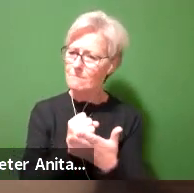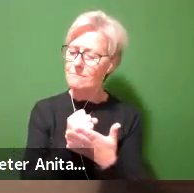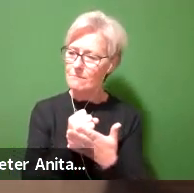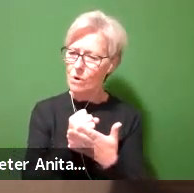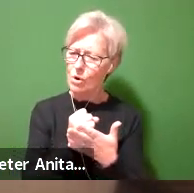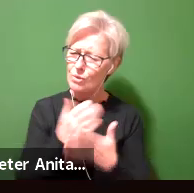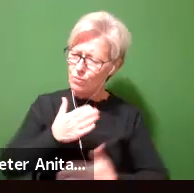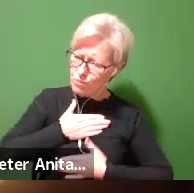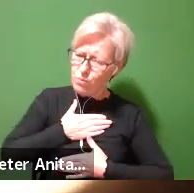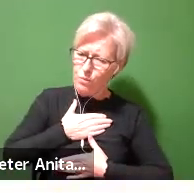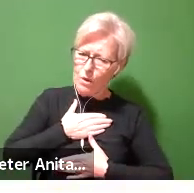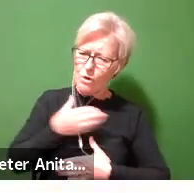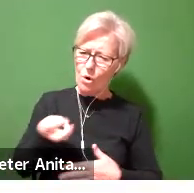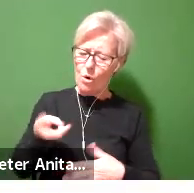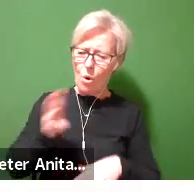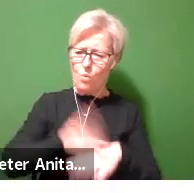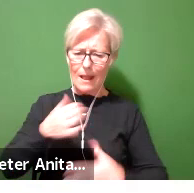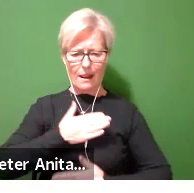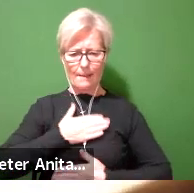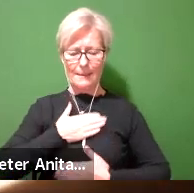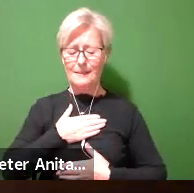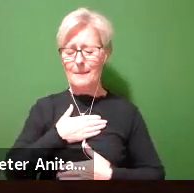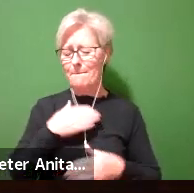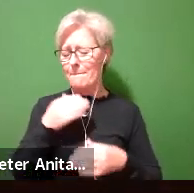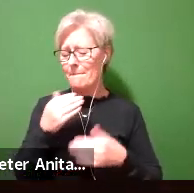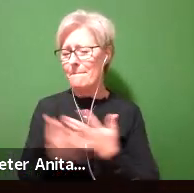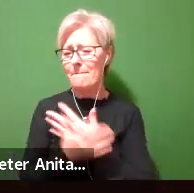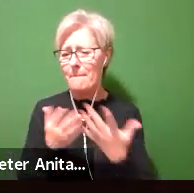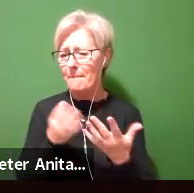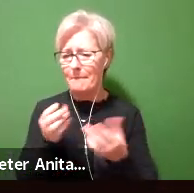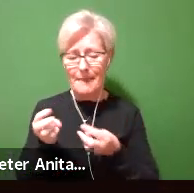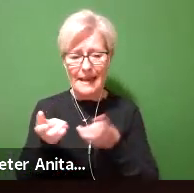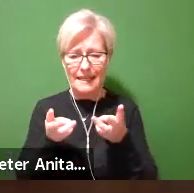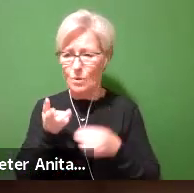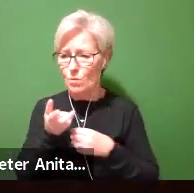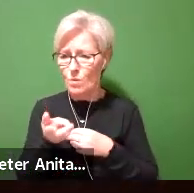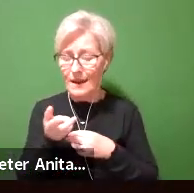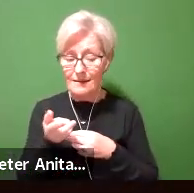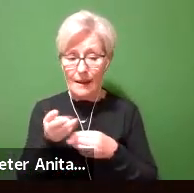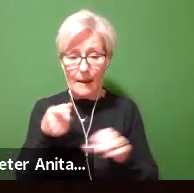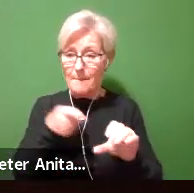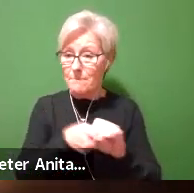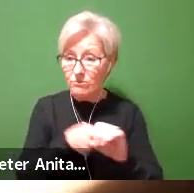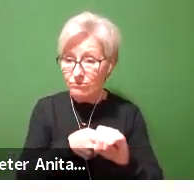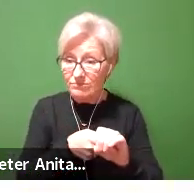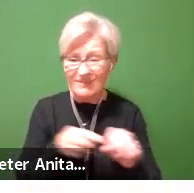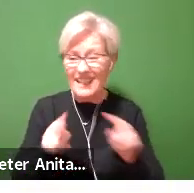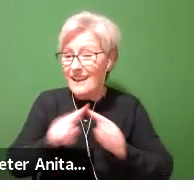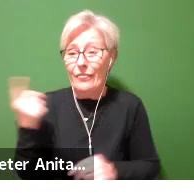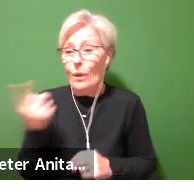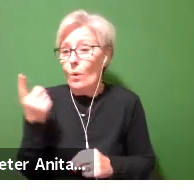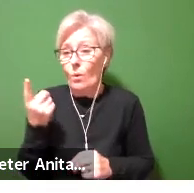There are many ways to achieve sexual pleasure. Penetrative sex isn't the only way.